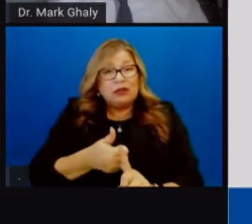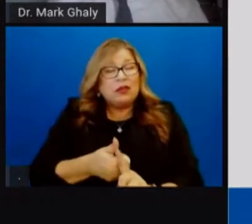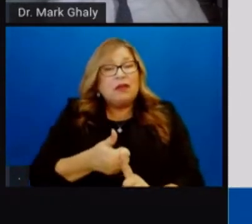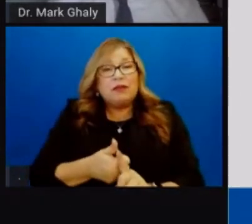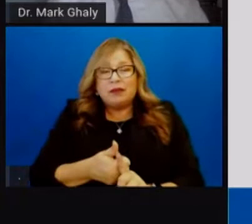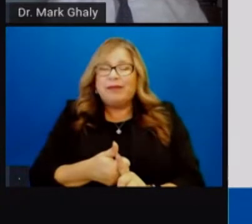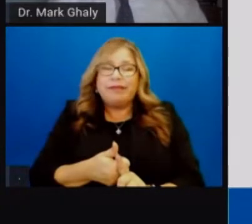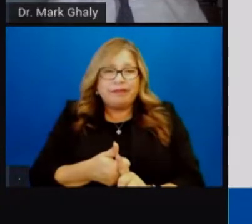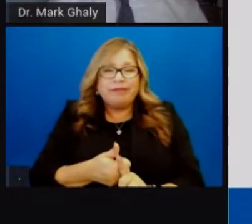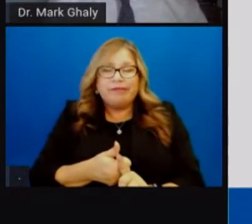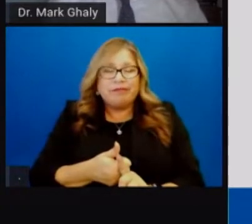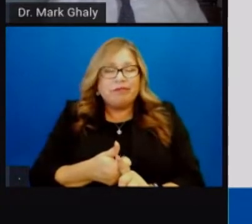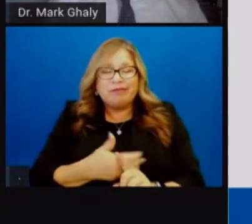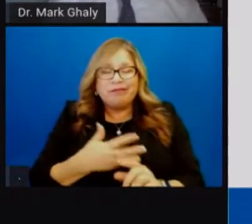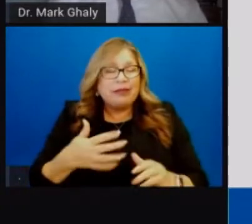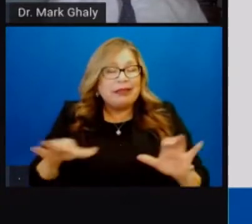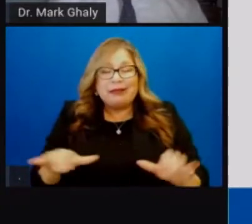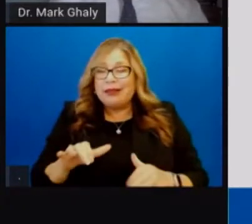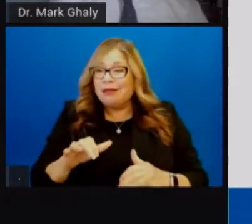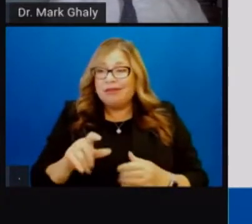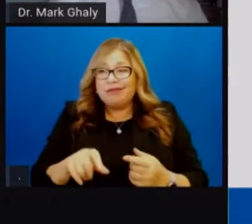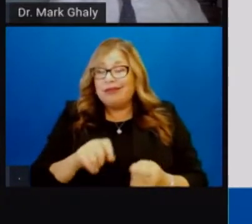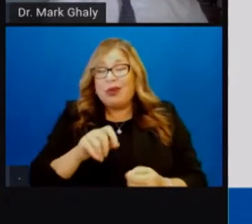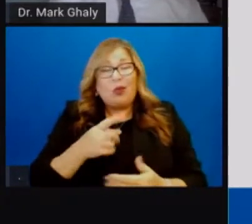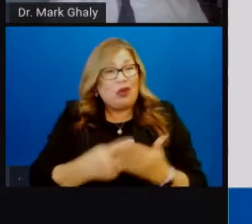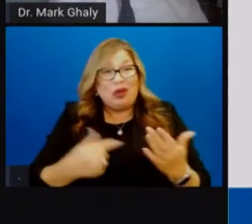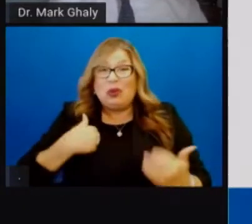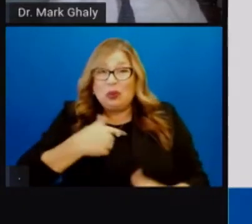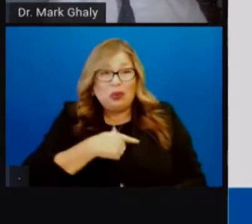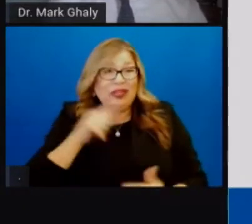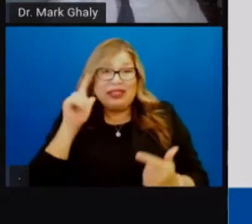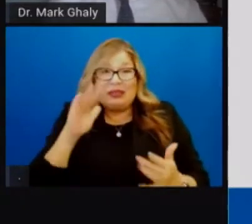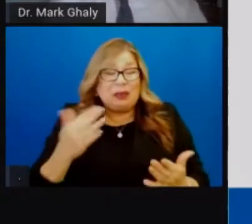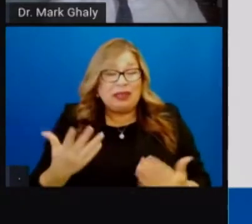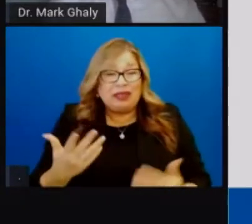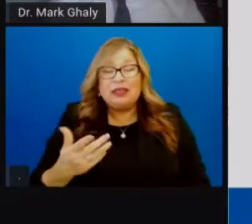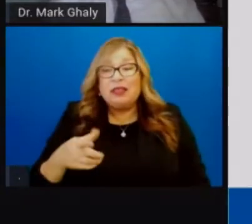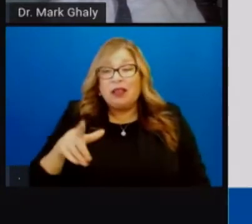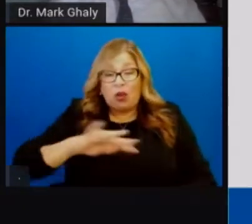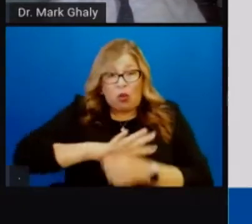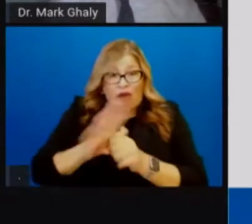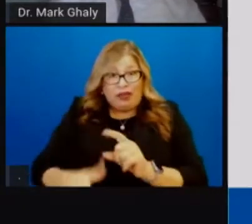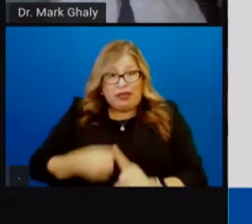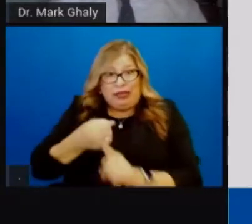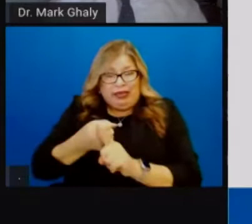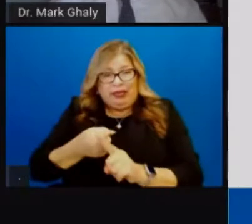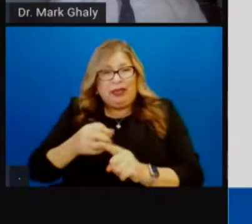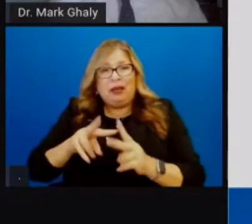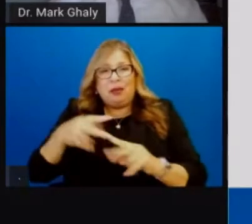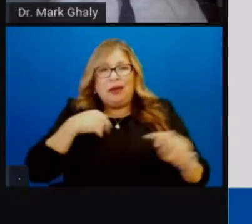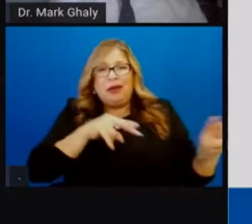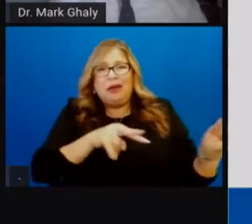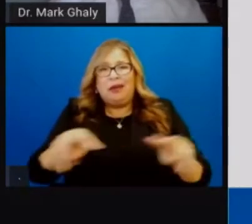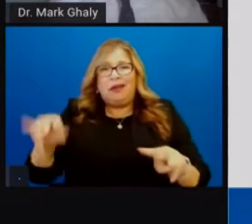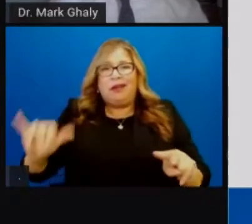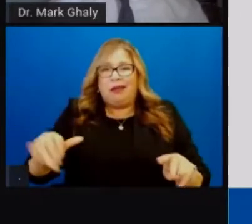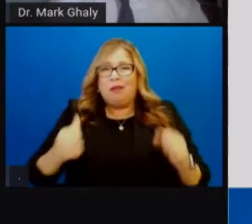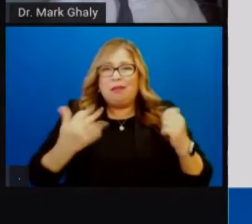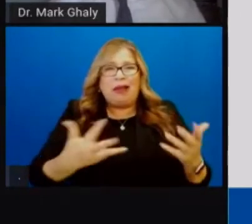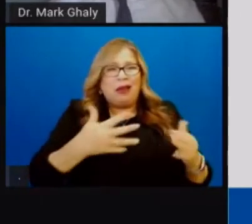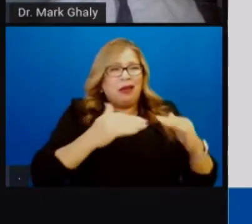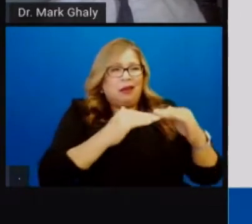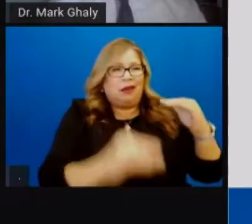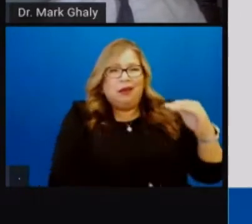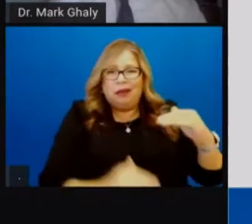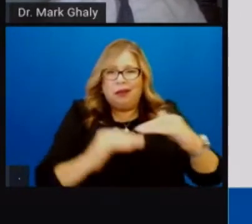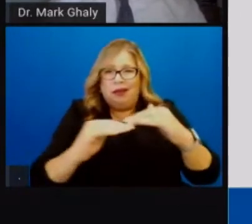has behaved as we expected, has really unmasked current existing underlying inequities and driven